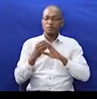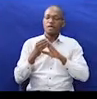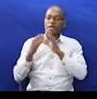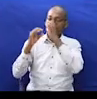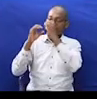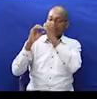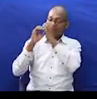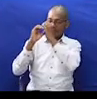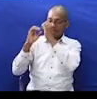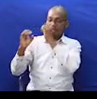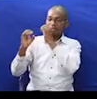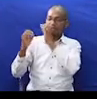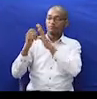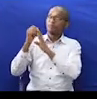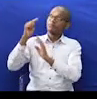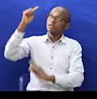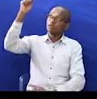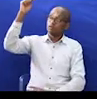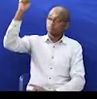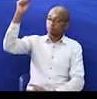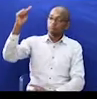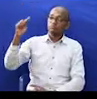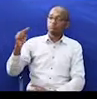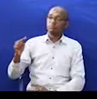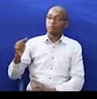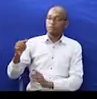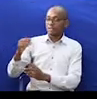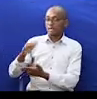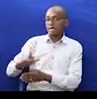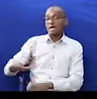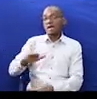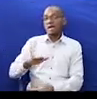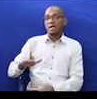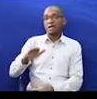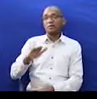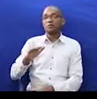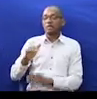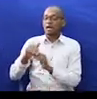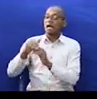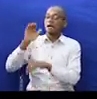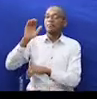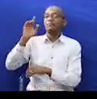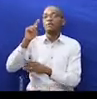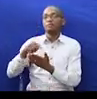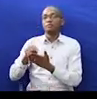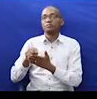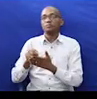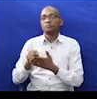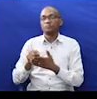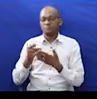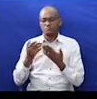top and also the angles makes the ground to the top of the trees. The previous 2 methods are not